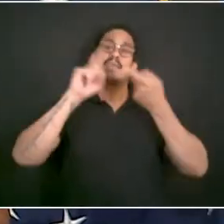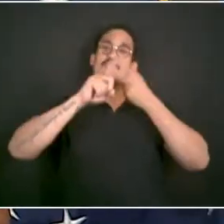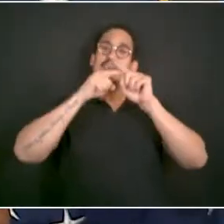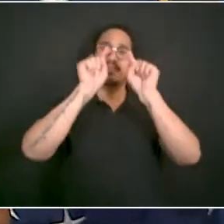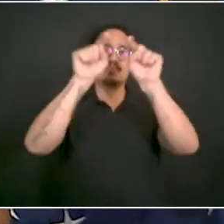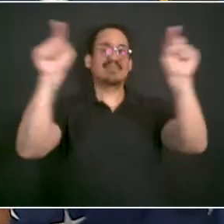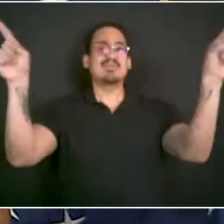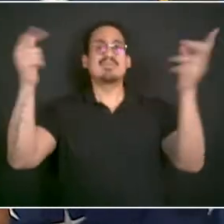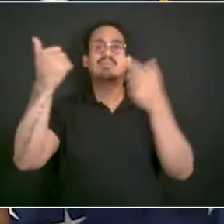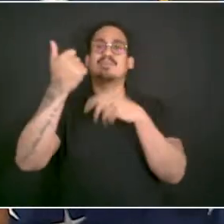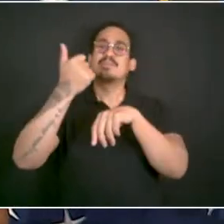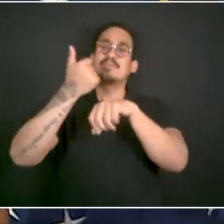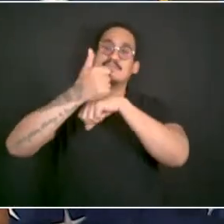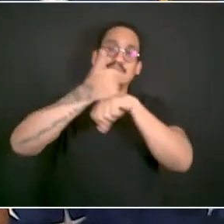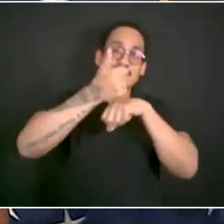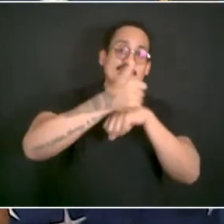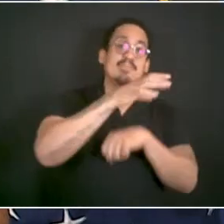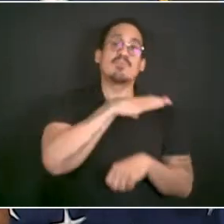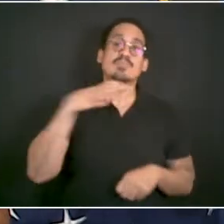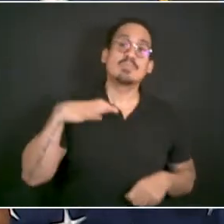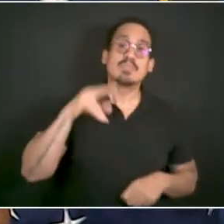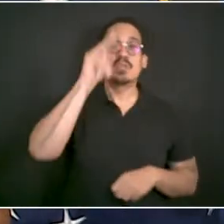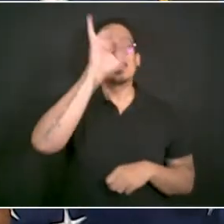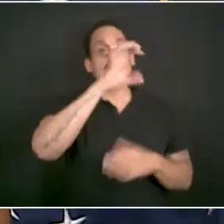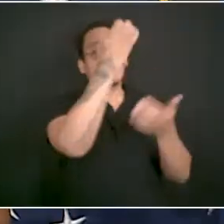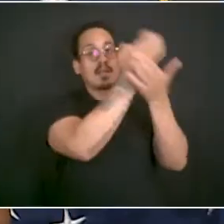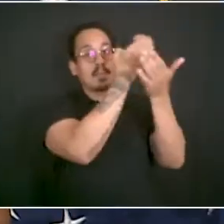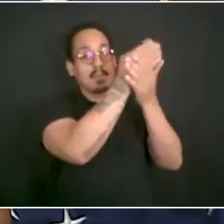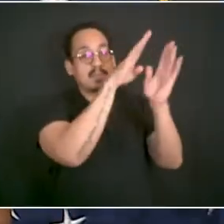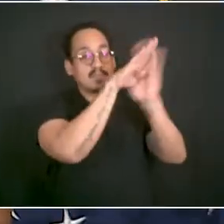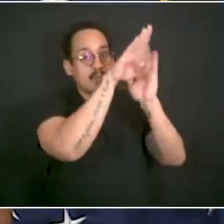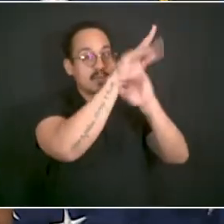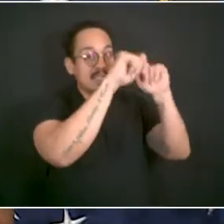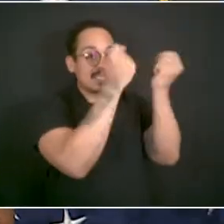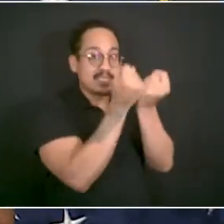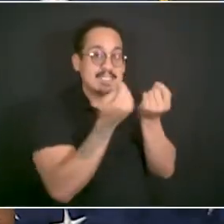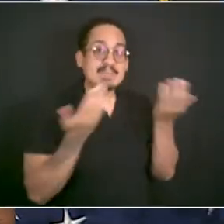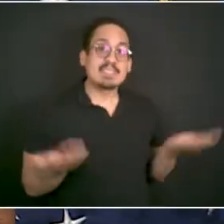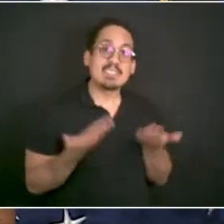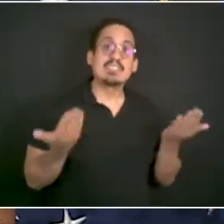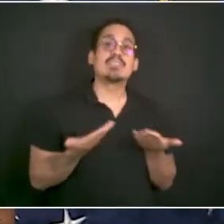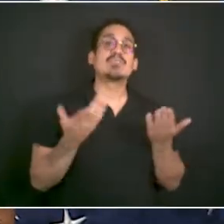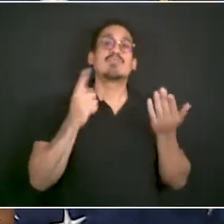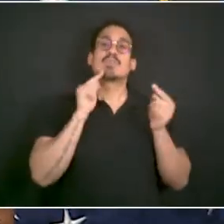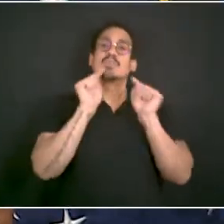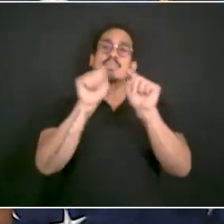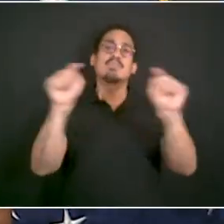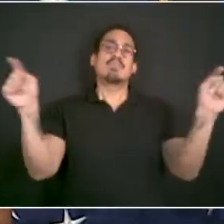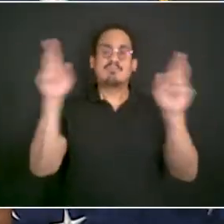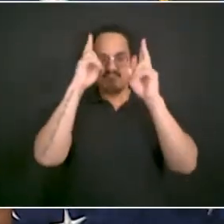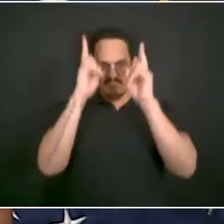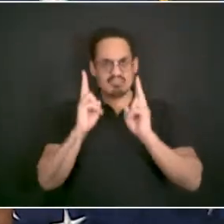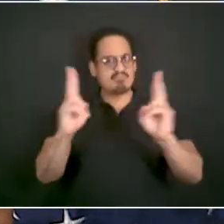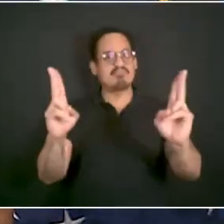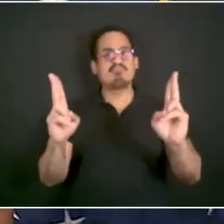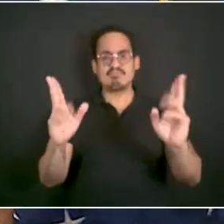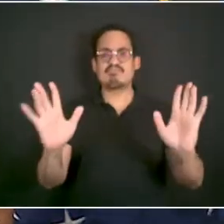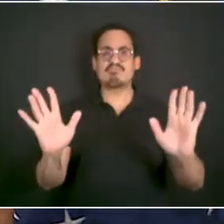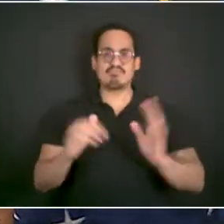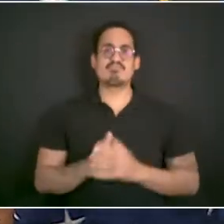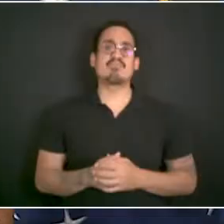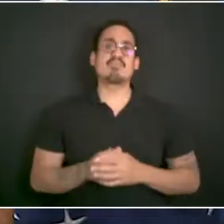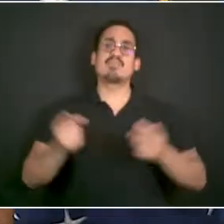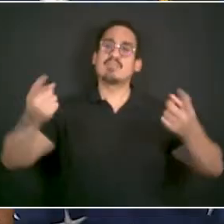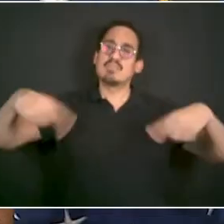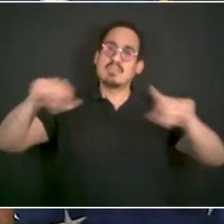Officer of the New York City Economic Development Corporation. Now we got to go to folks on the ground who make this thing possible. In their absence, Queens